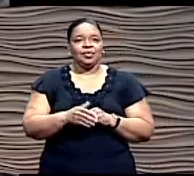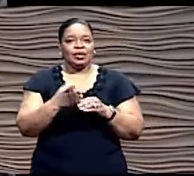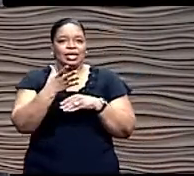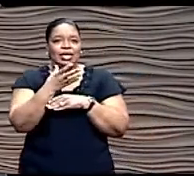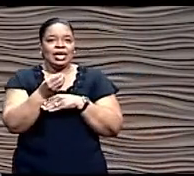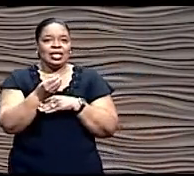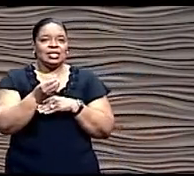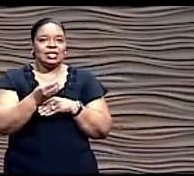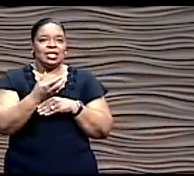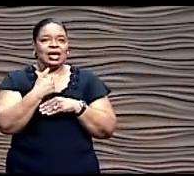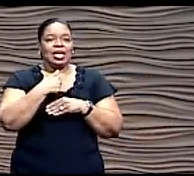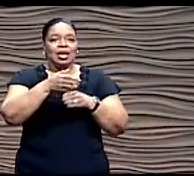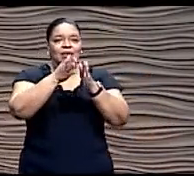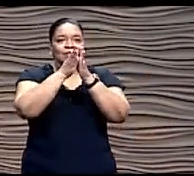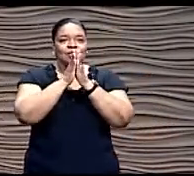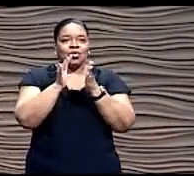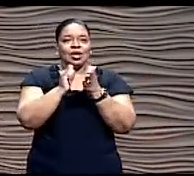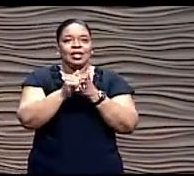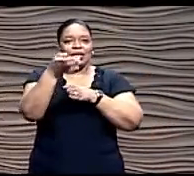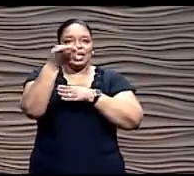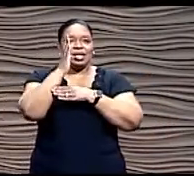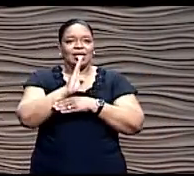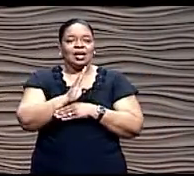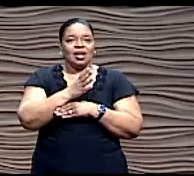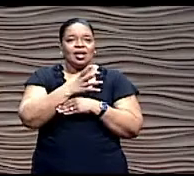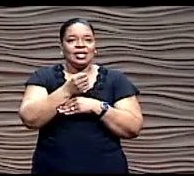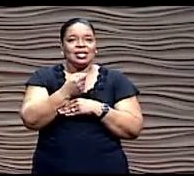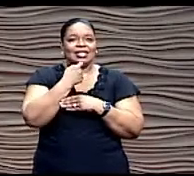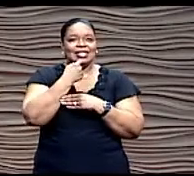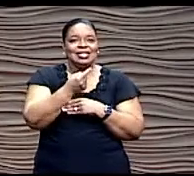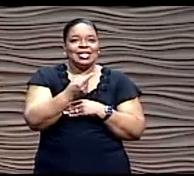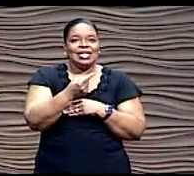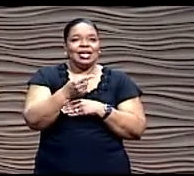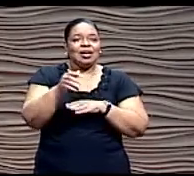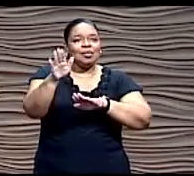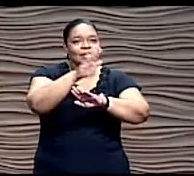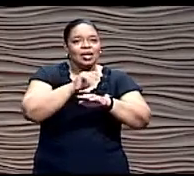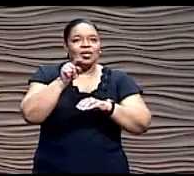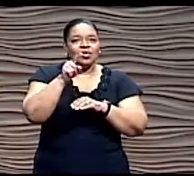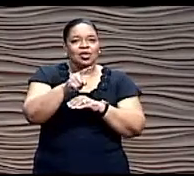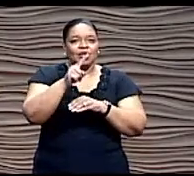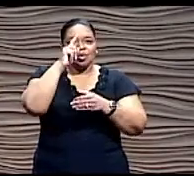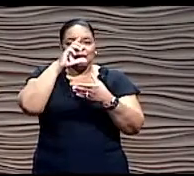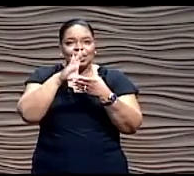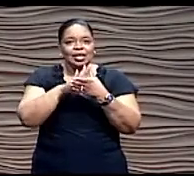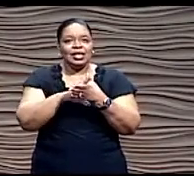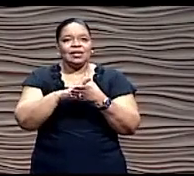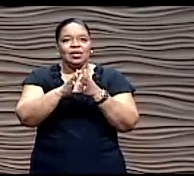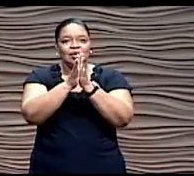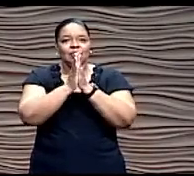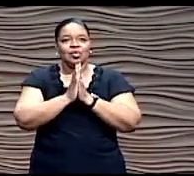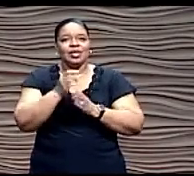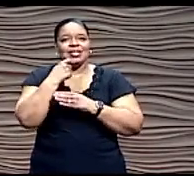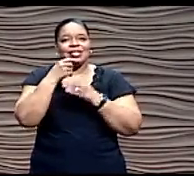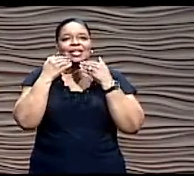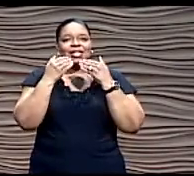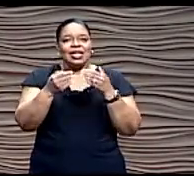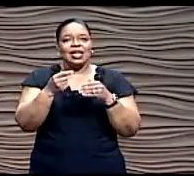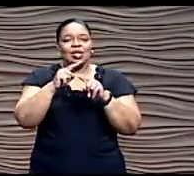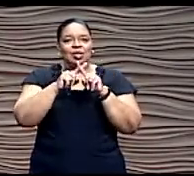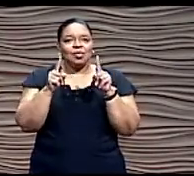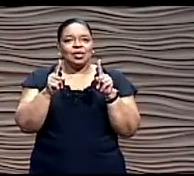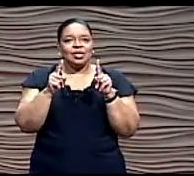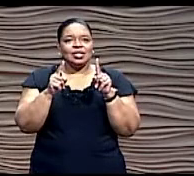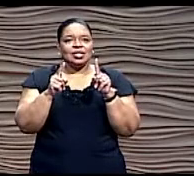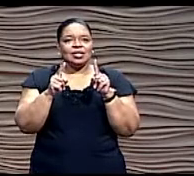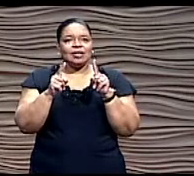and I prayed that God, and I just told him I'm covering you in believing prayer. He said, thank you. He said, but, you know,